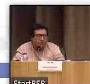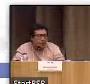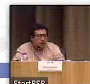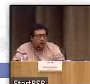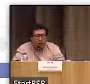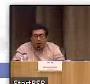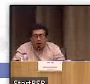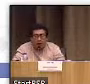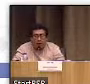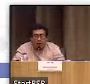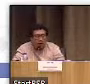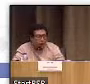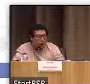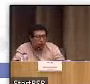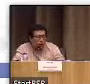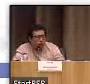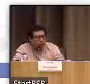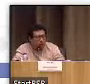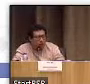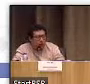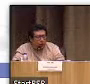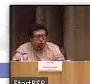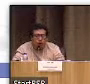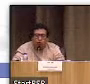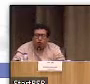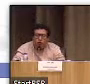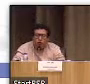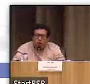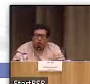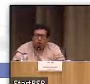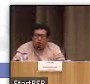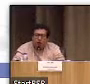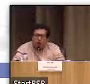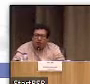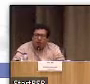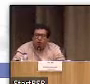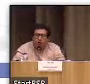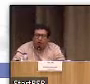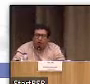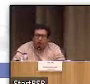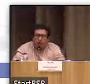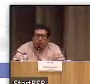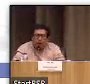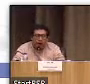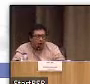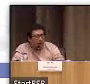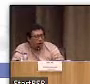Pablo Arturo Soares Hospital, Henrique Garces Hospital,